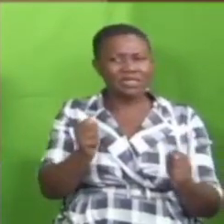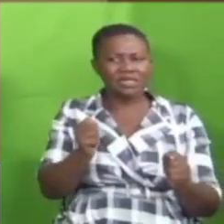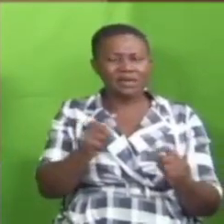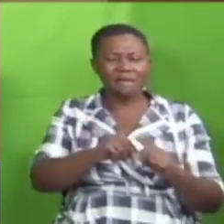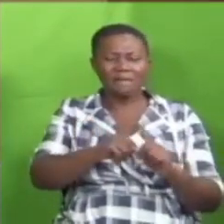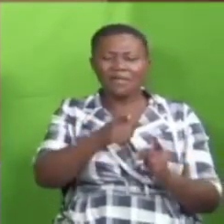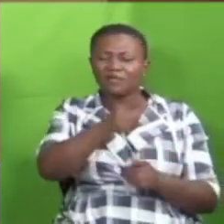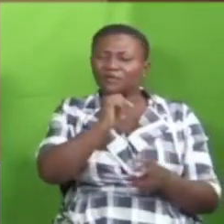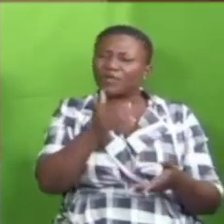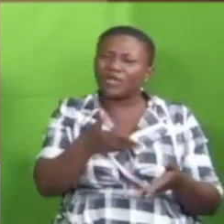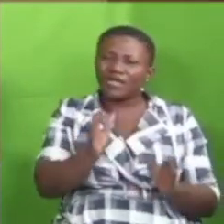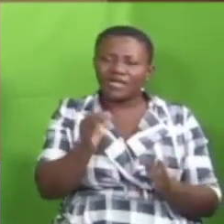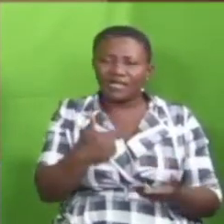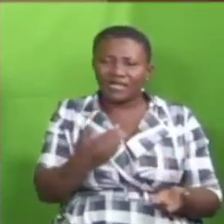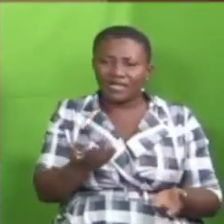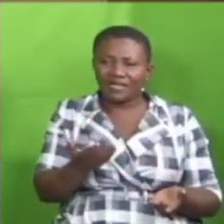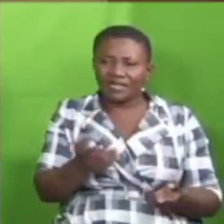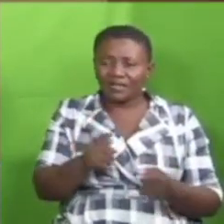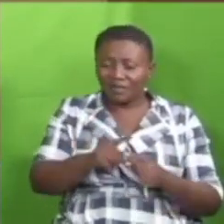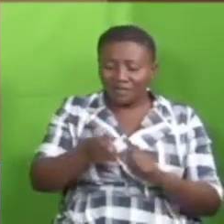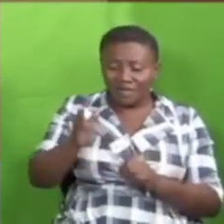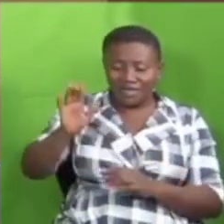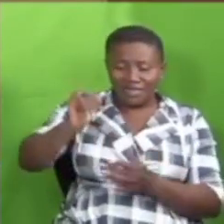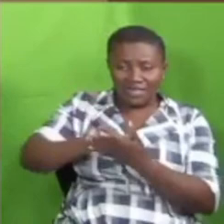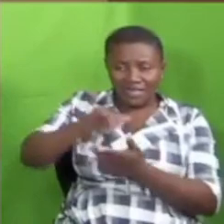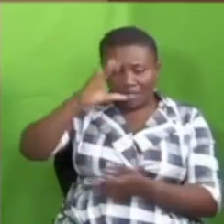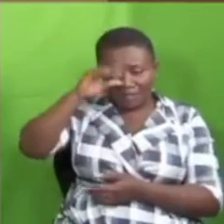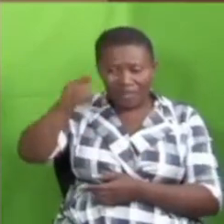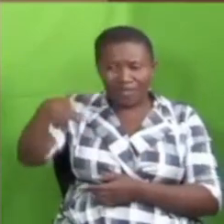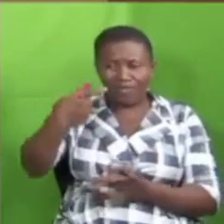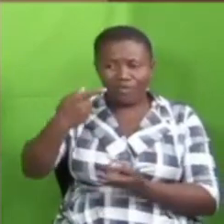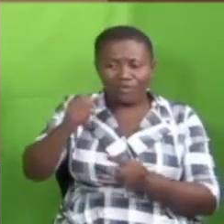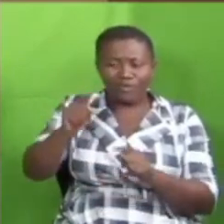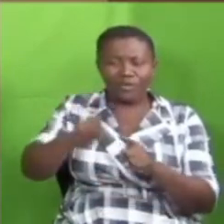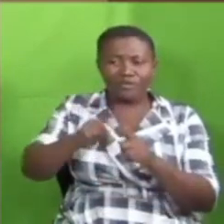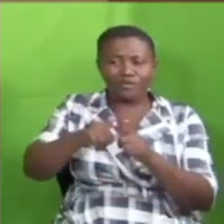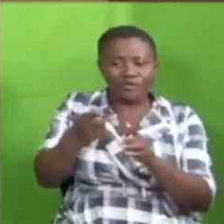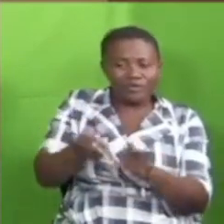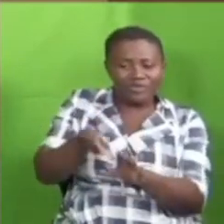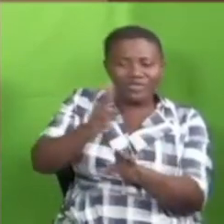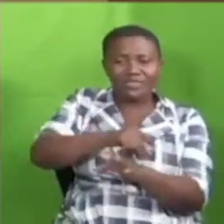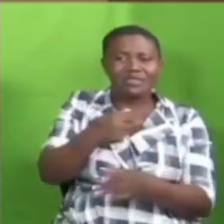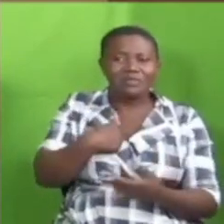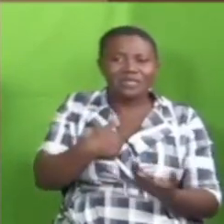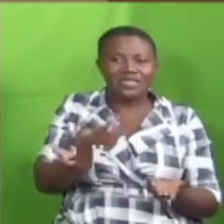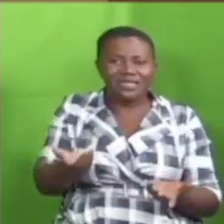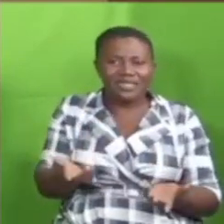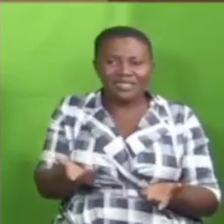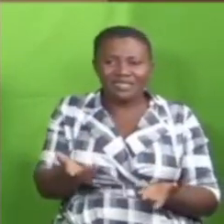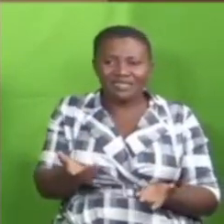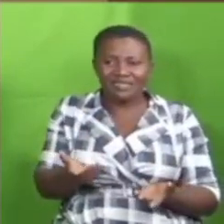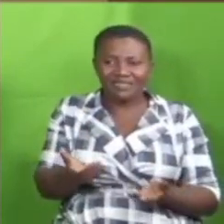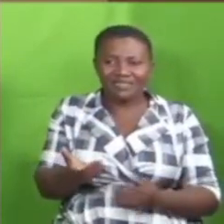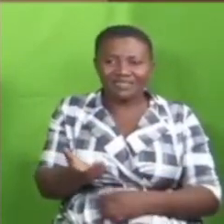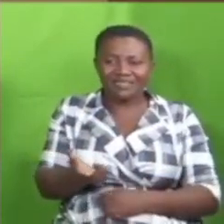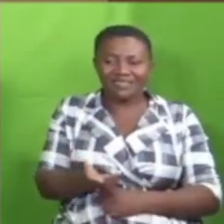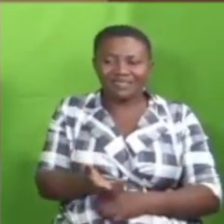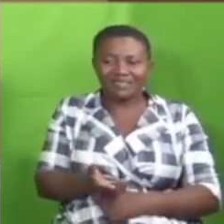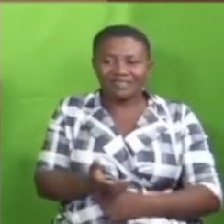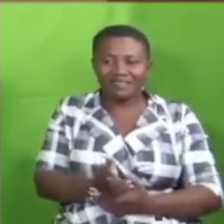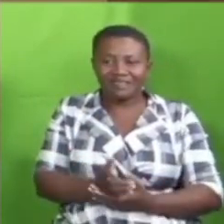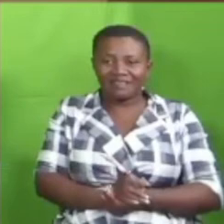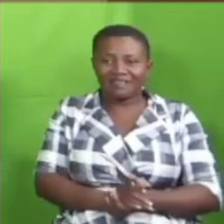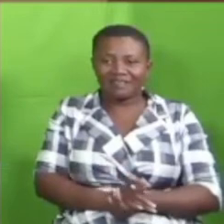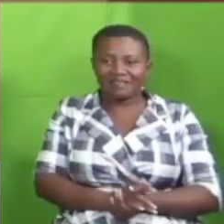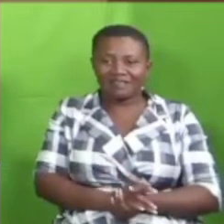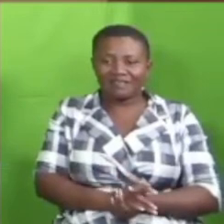location. But the guy who is trying to unseat me, I don't know how he did it. That was a sign